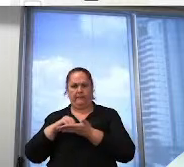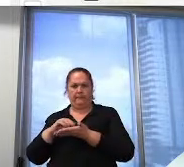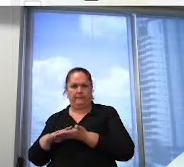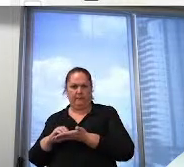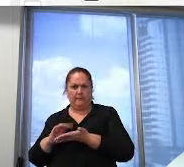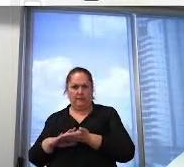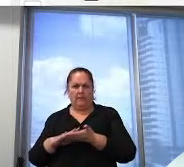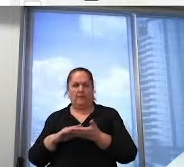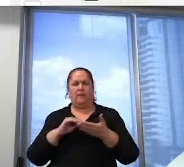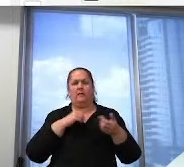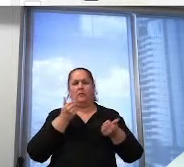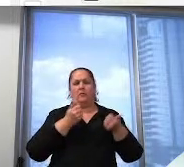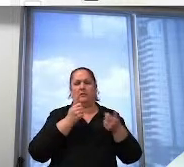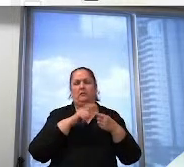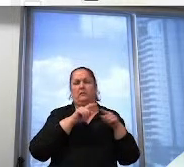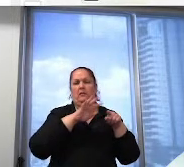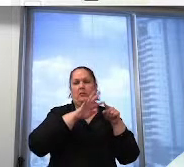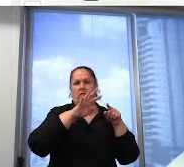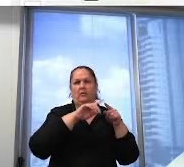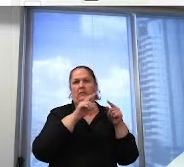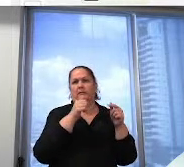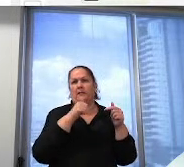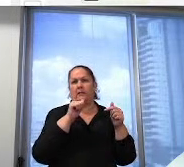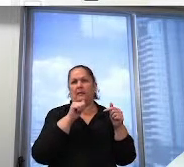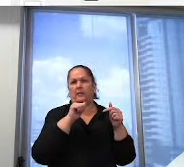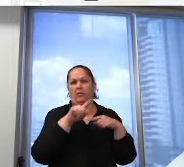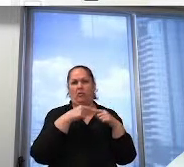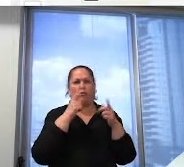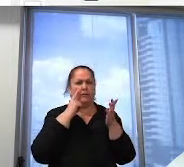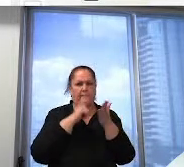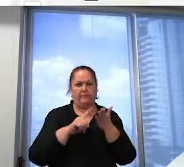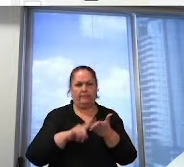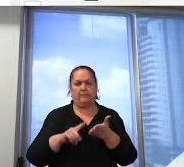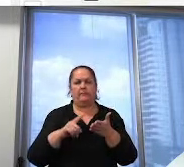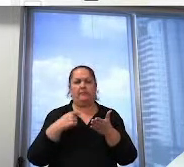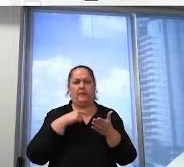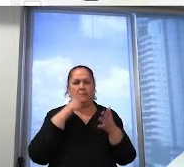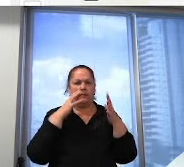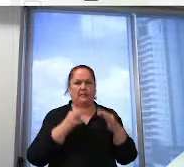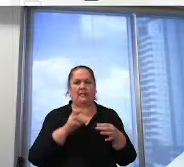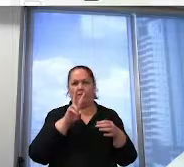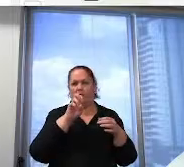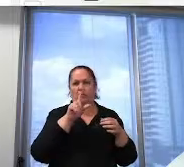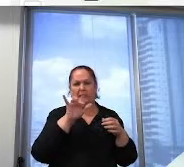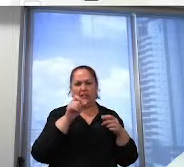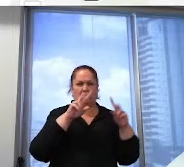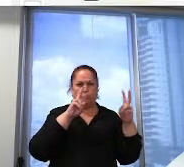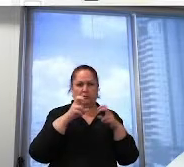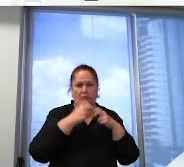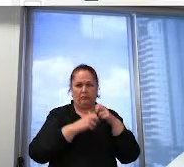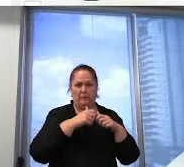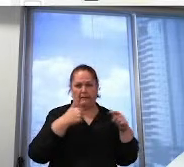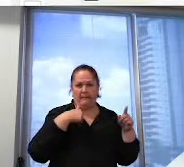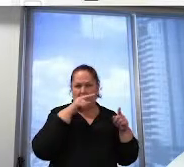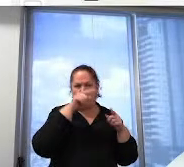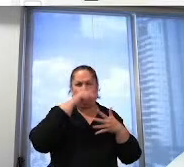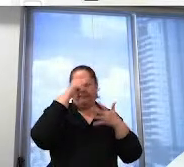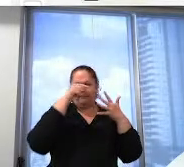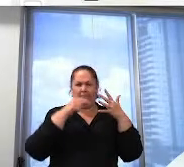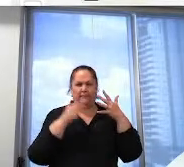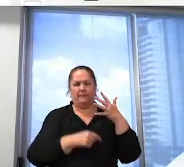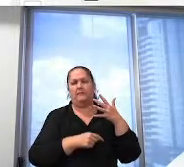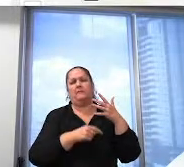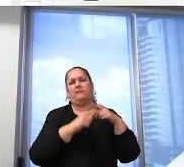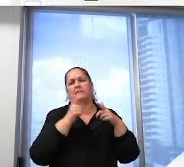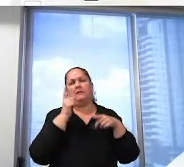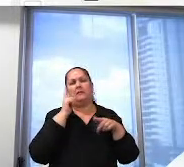have, what type of conductor versus the loadability and any other studies that determine we have voltage issues. Those